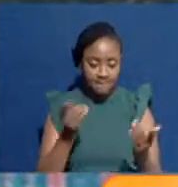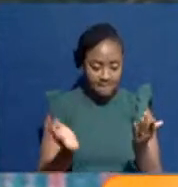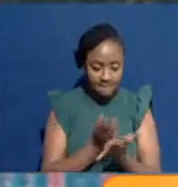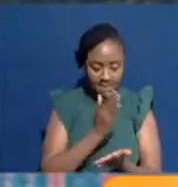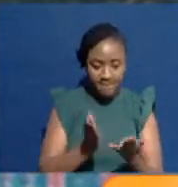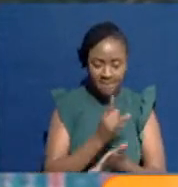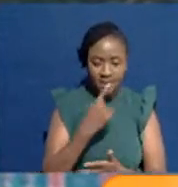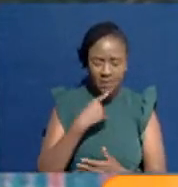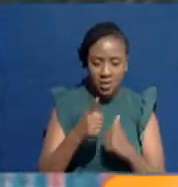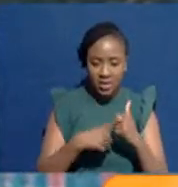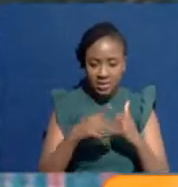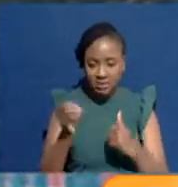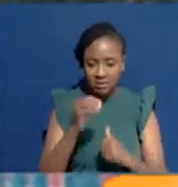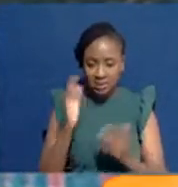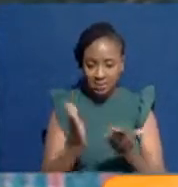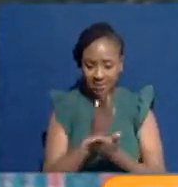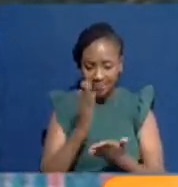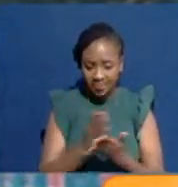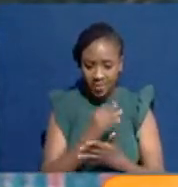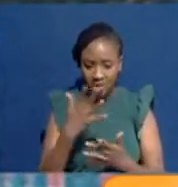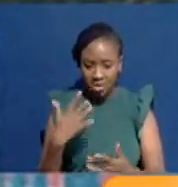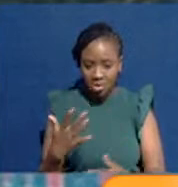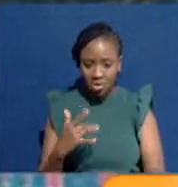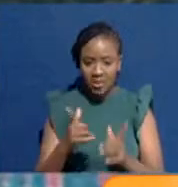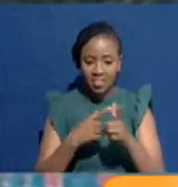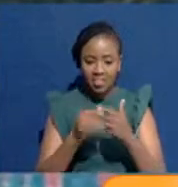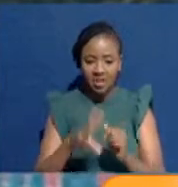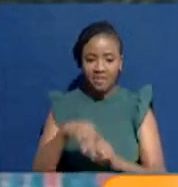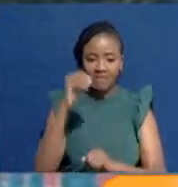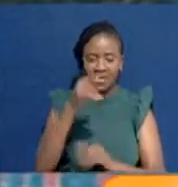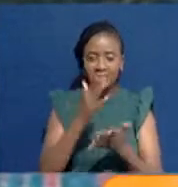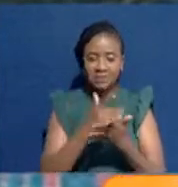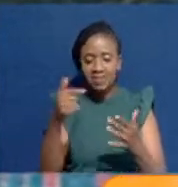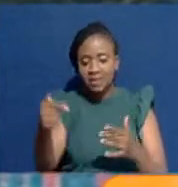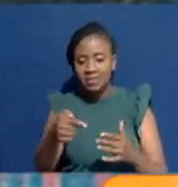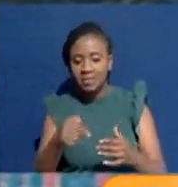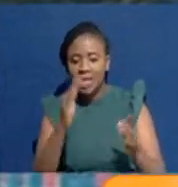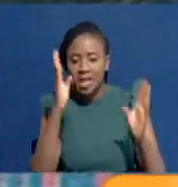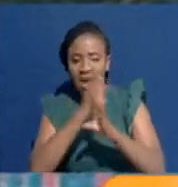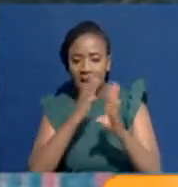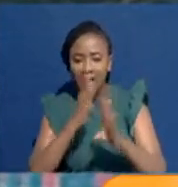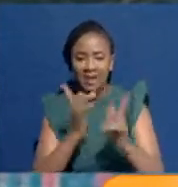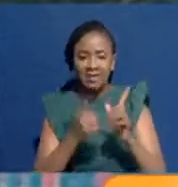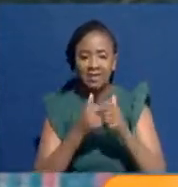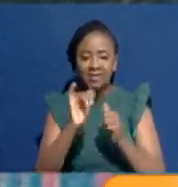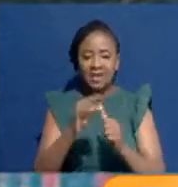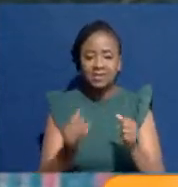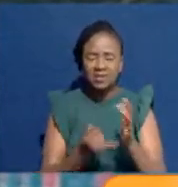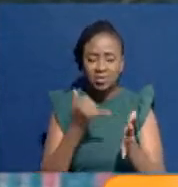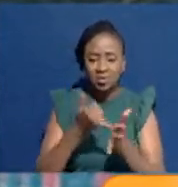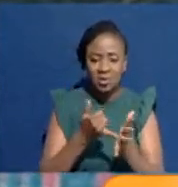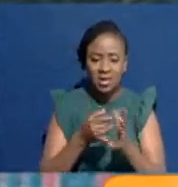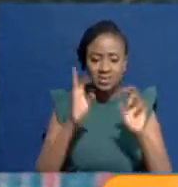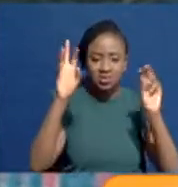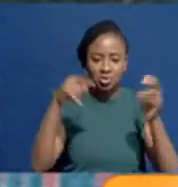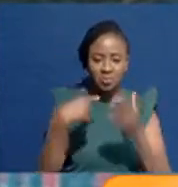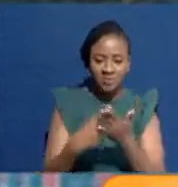and finds something hidden there that is probably positive, and then that becomes a topic of discussion, we lose the script.